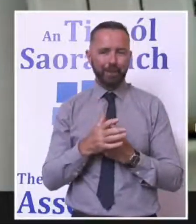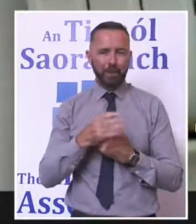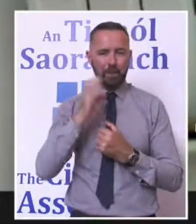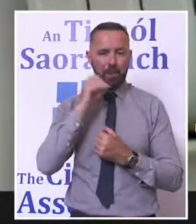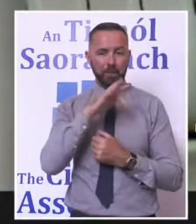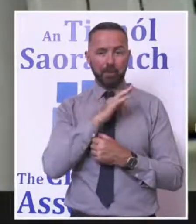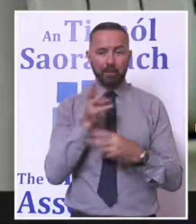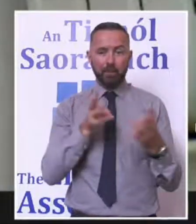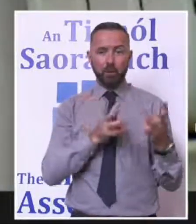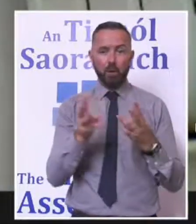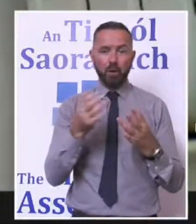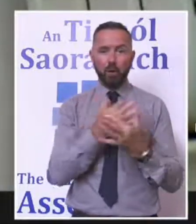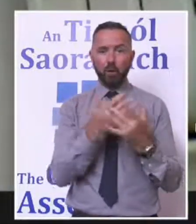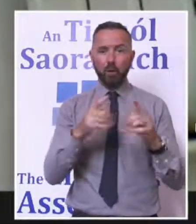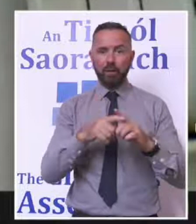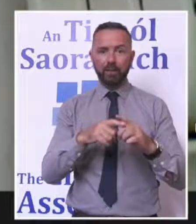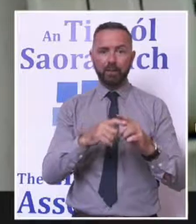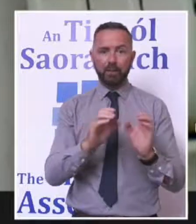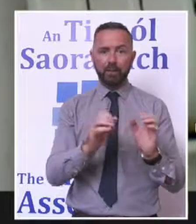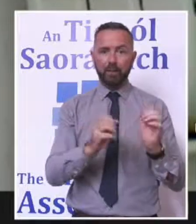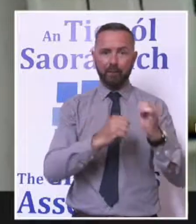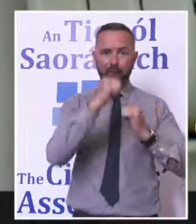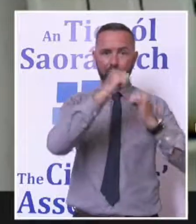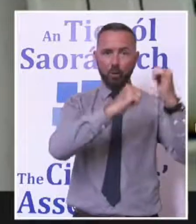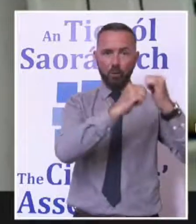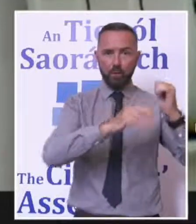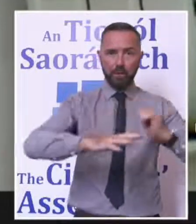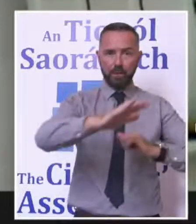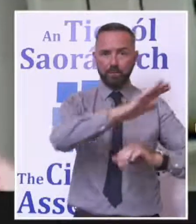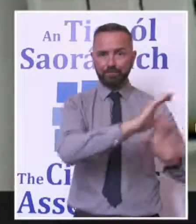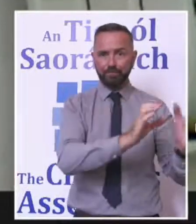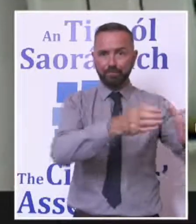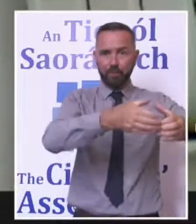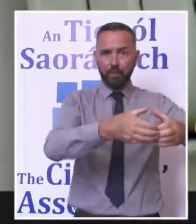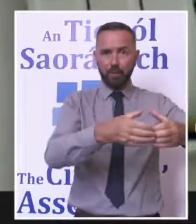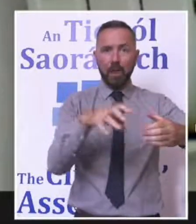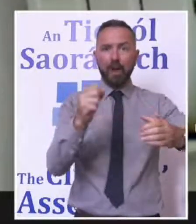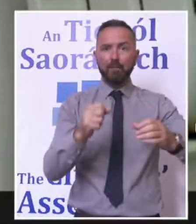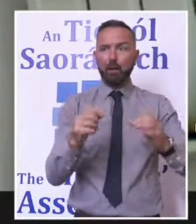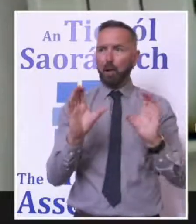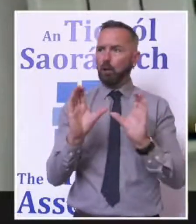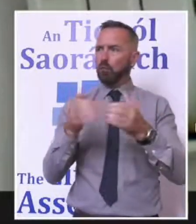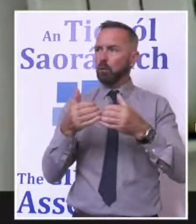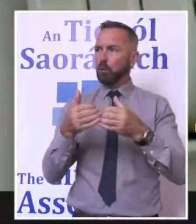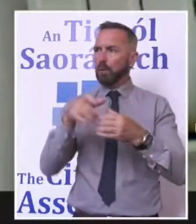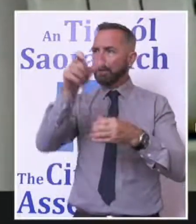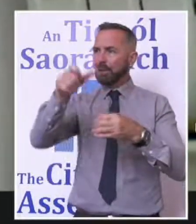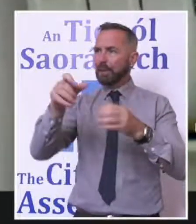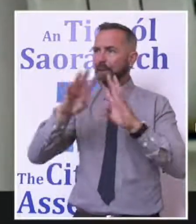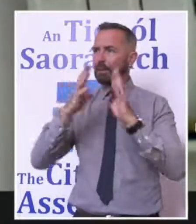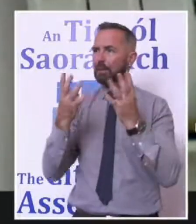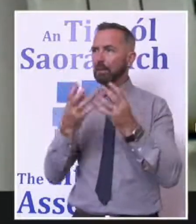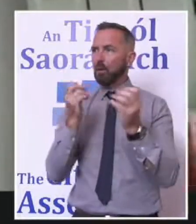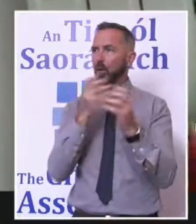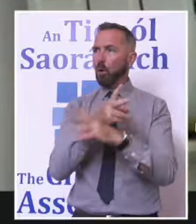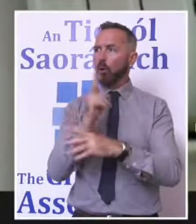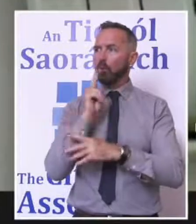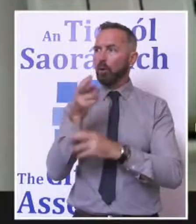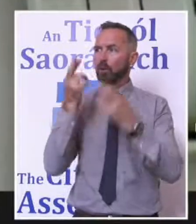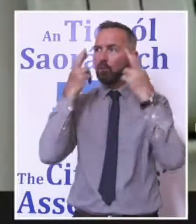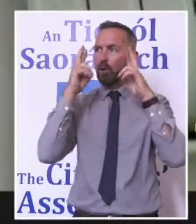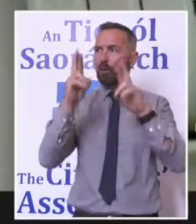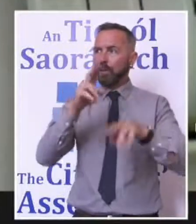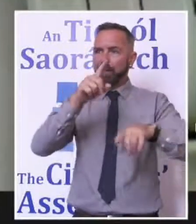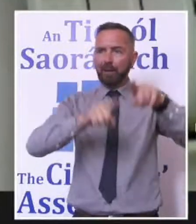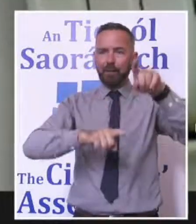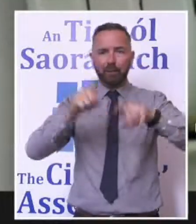reforms across the globe for a long time, to have a body of citizens of all voices representing all the